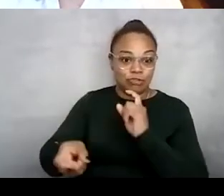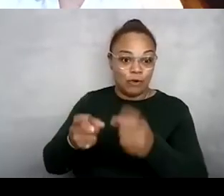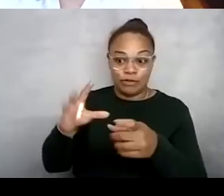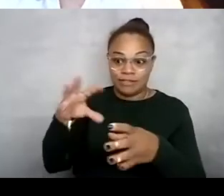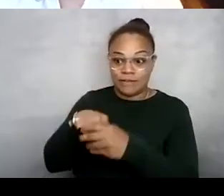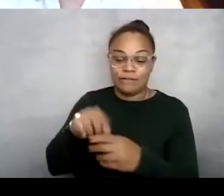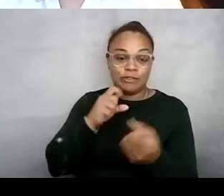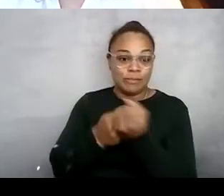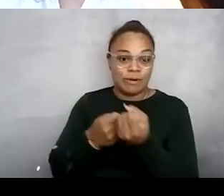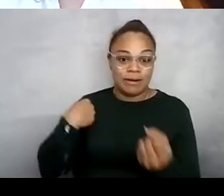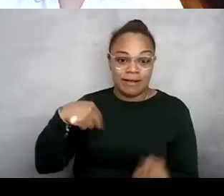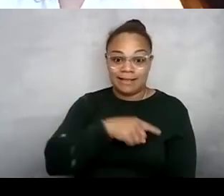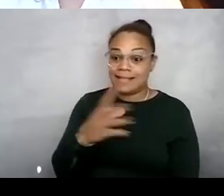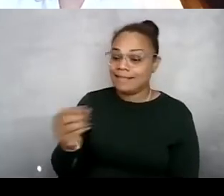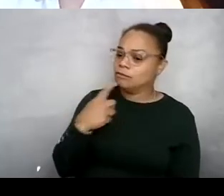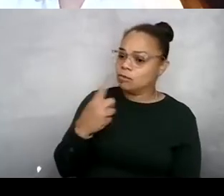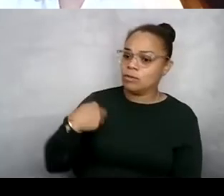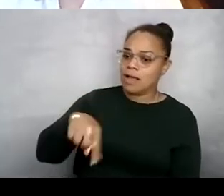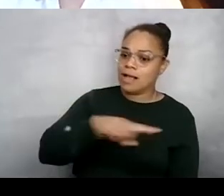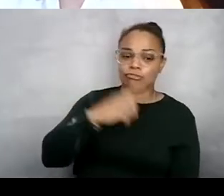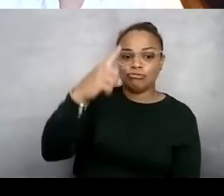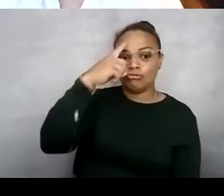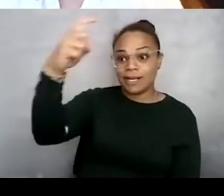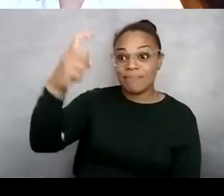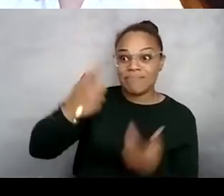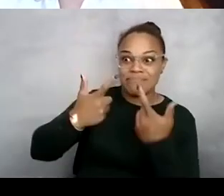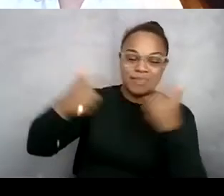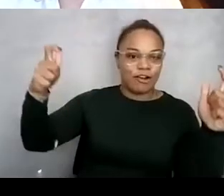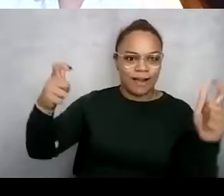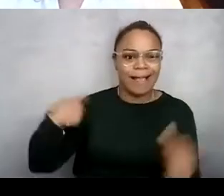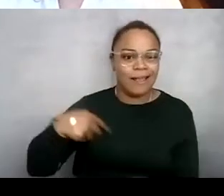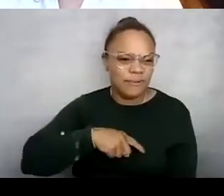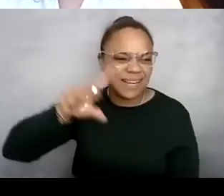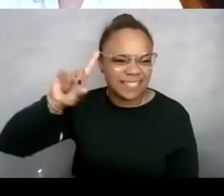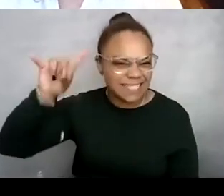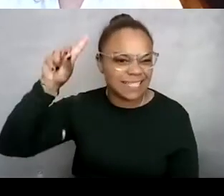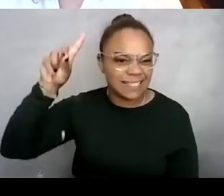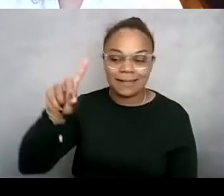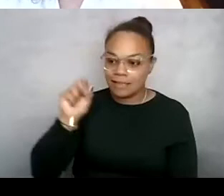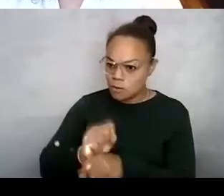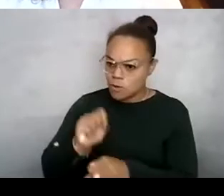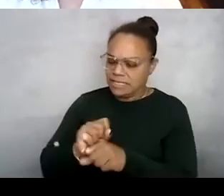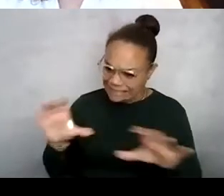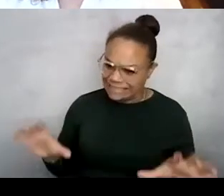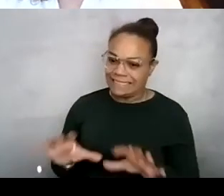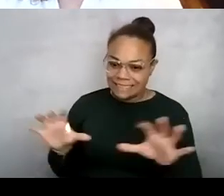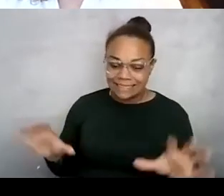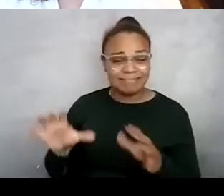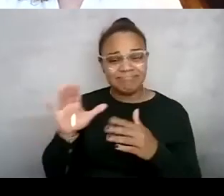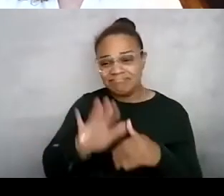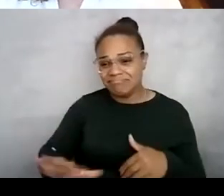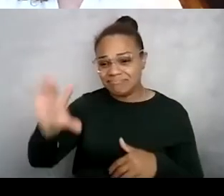all, they told us to dream bigger, and we did. And they worked in coalitions, they rallied leaders, and in 8 weeks, they'd raised nearly $1